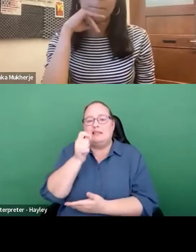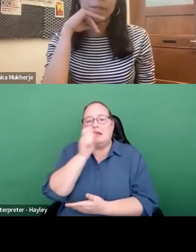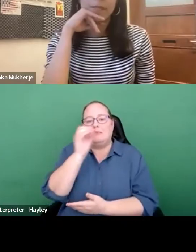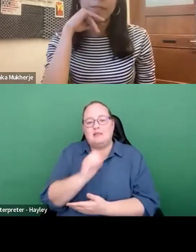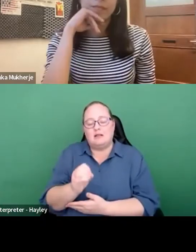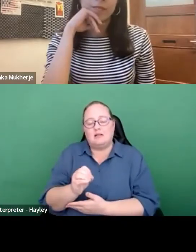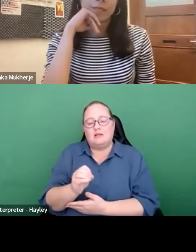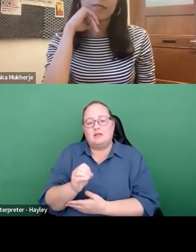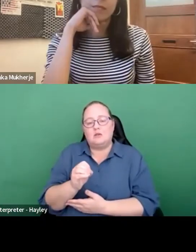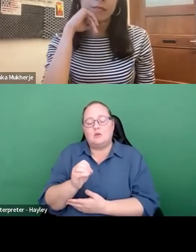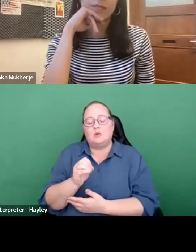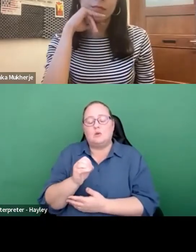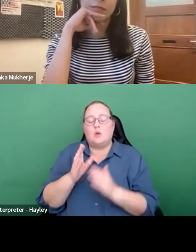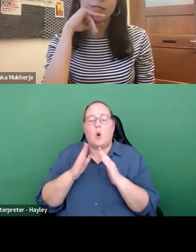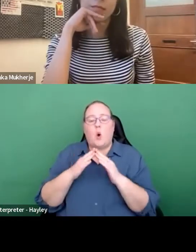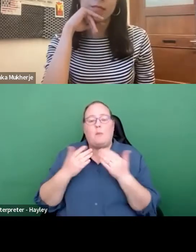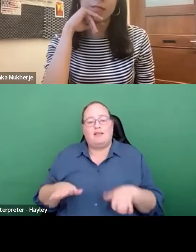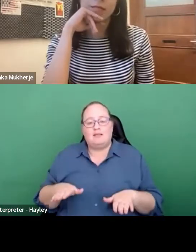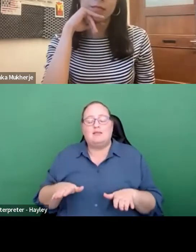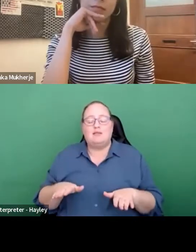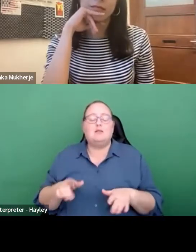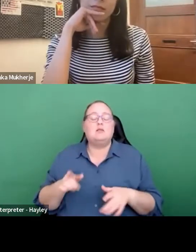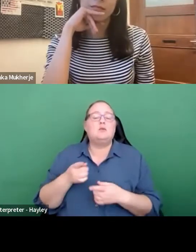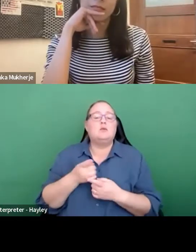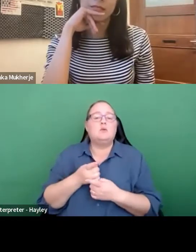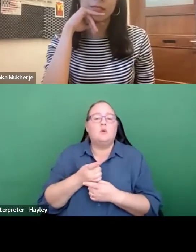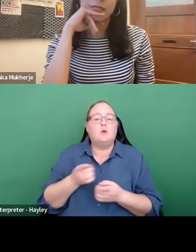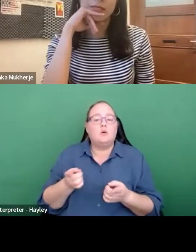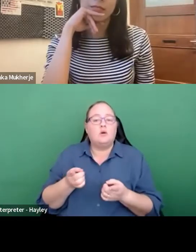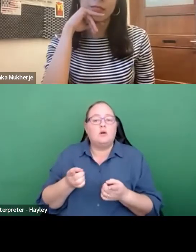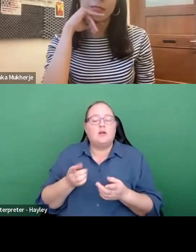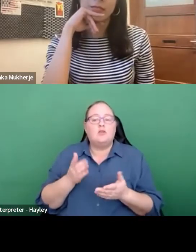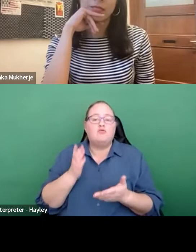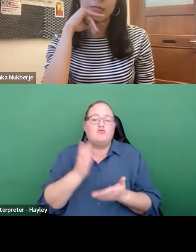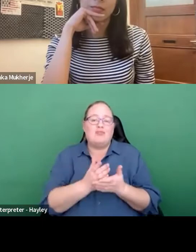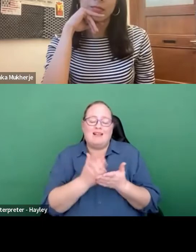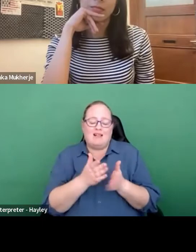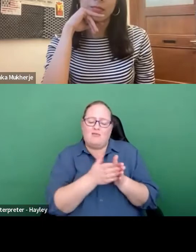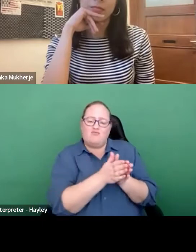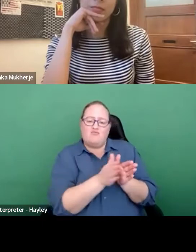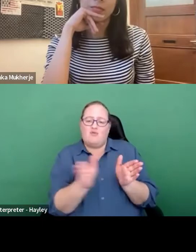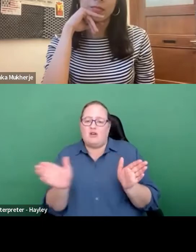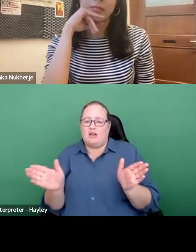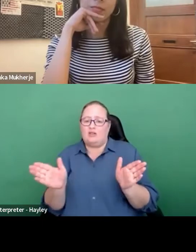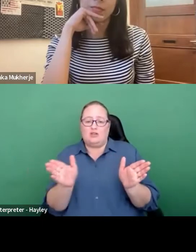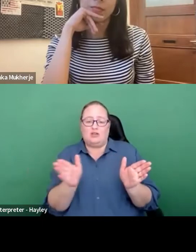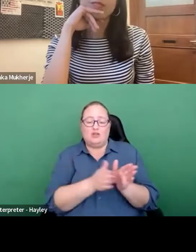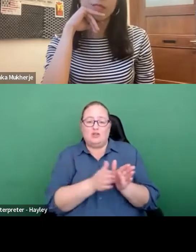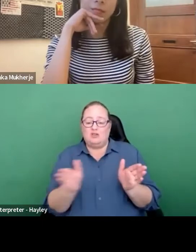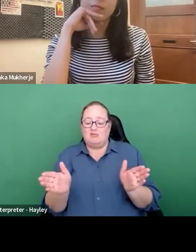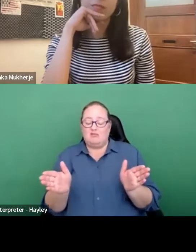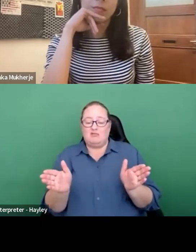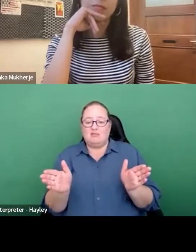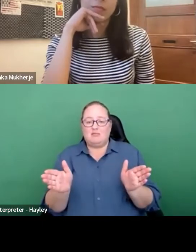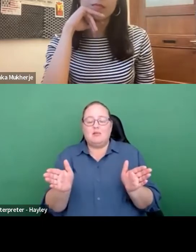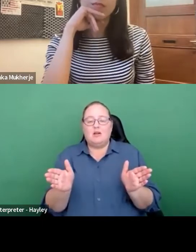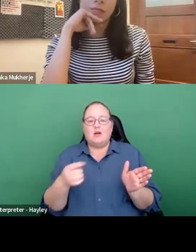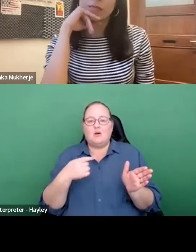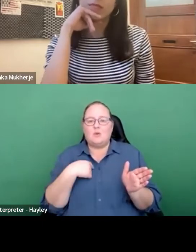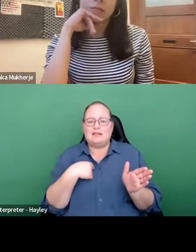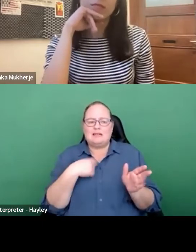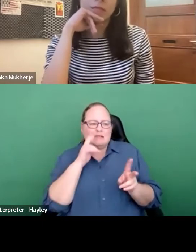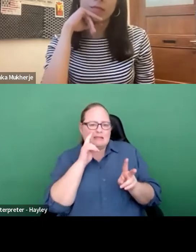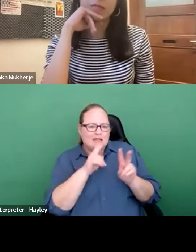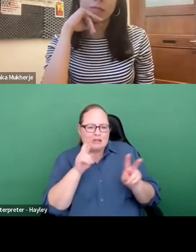experiencing homelessness, which really ranges from people who are actually, and often in our imagination, that is the people that we are seeing when we